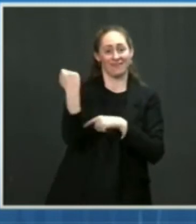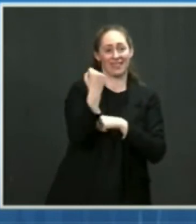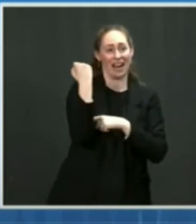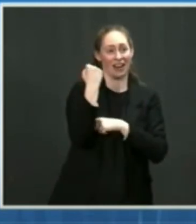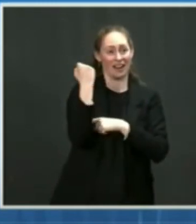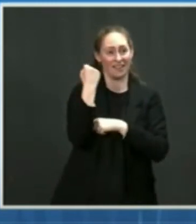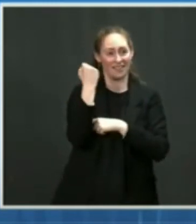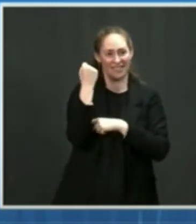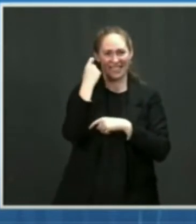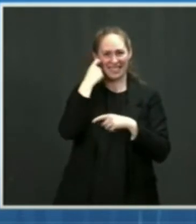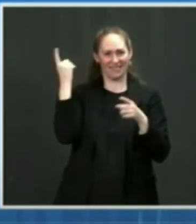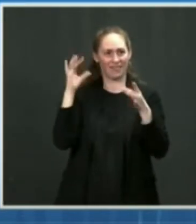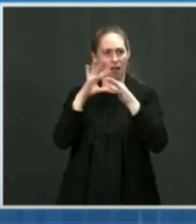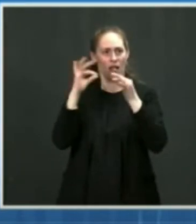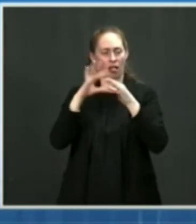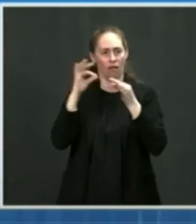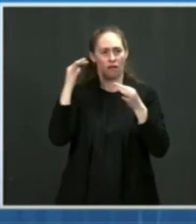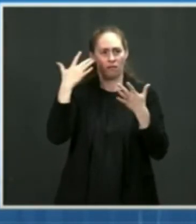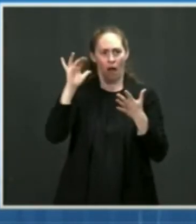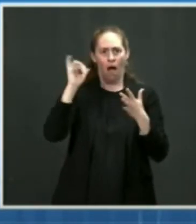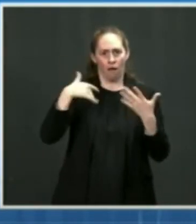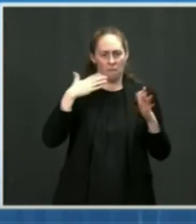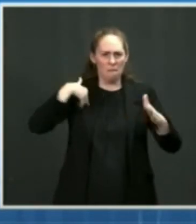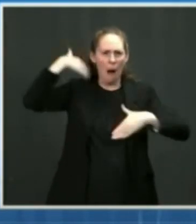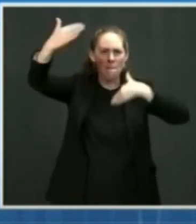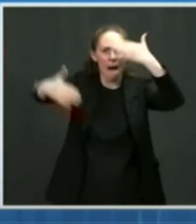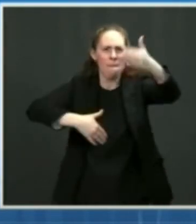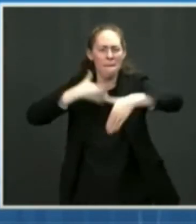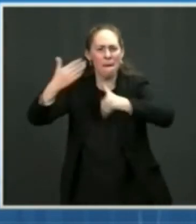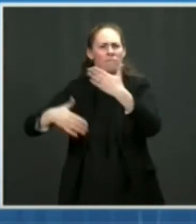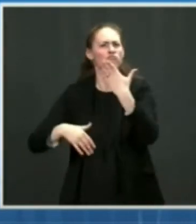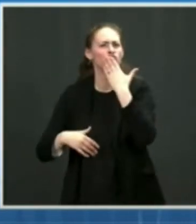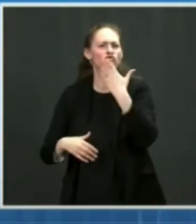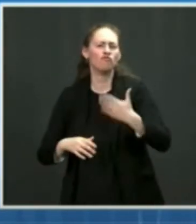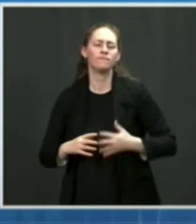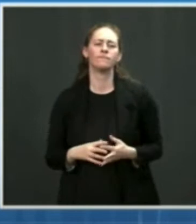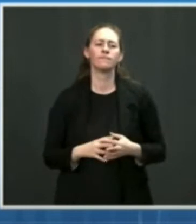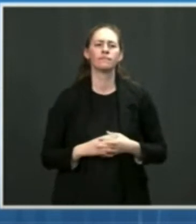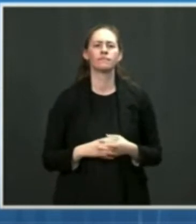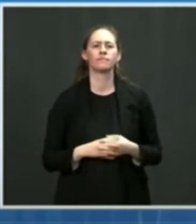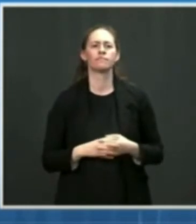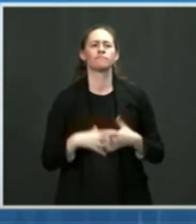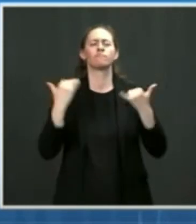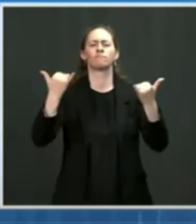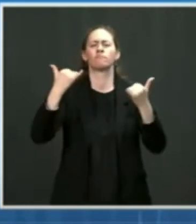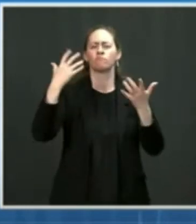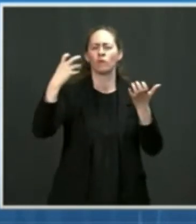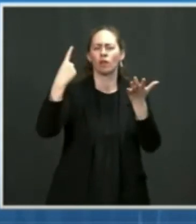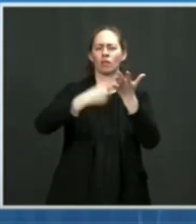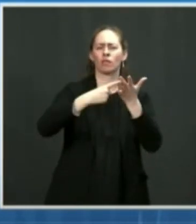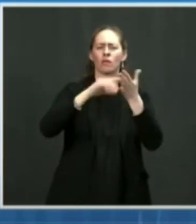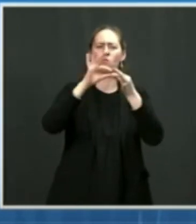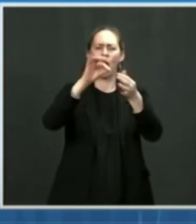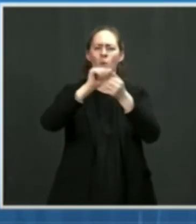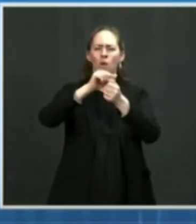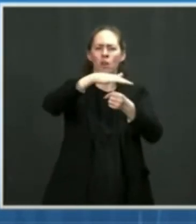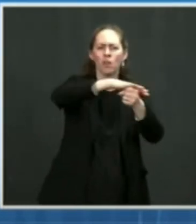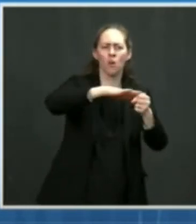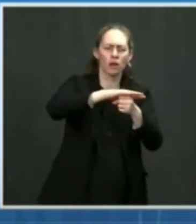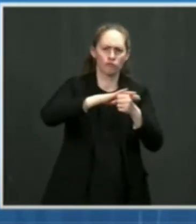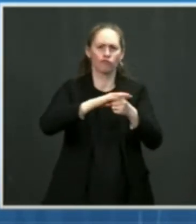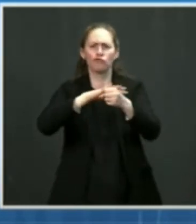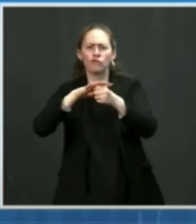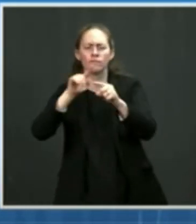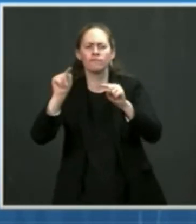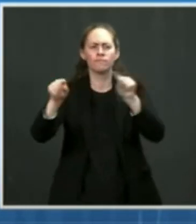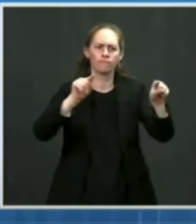Walenksy. So let me just add in terms of locations. But before I do that, I would say we were all